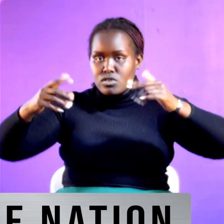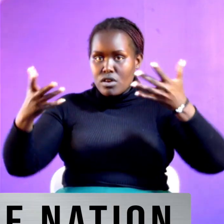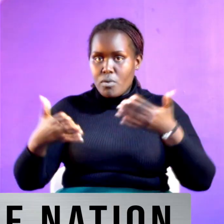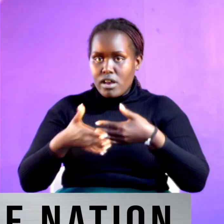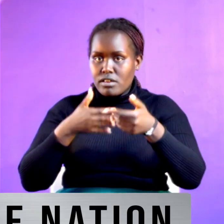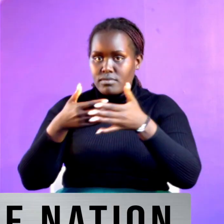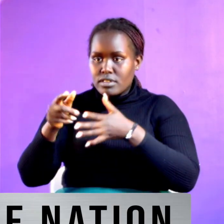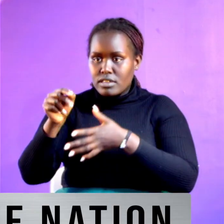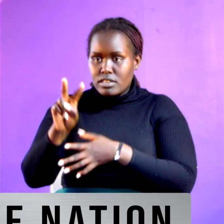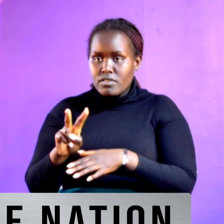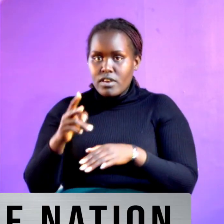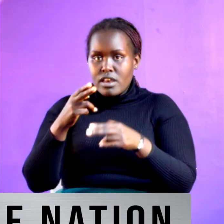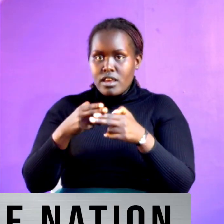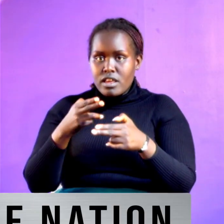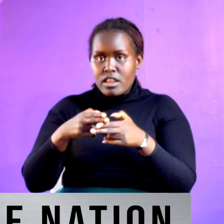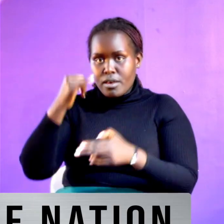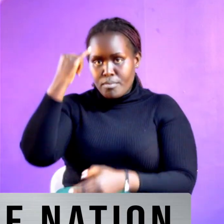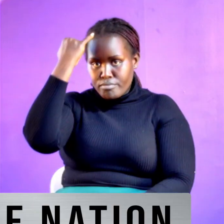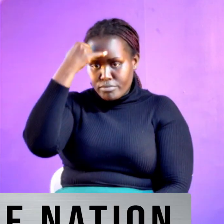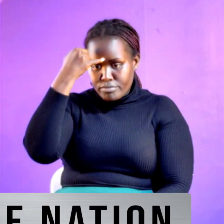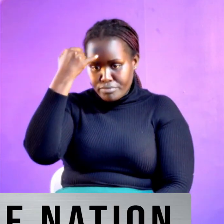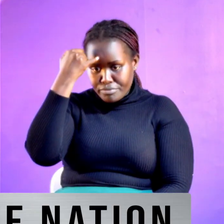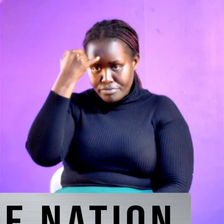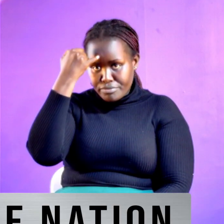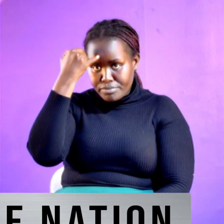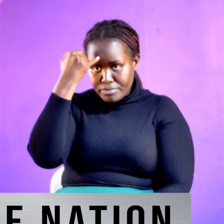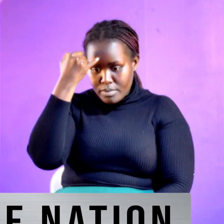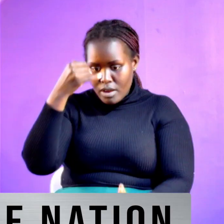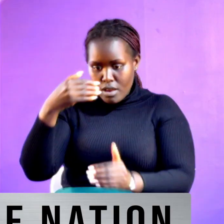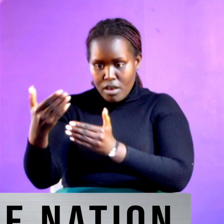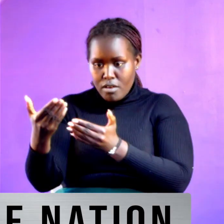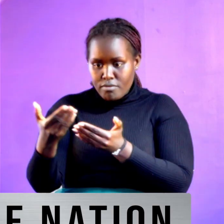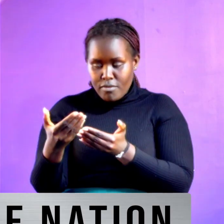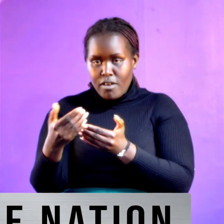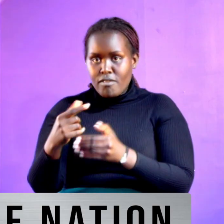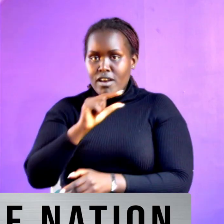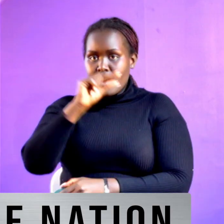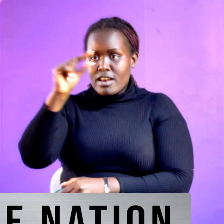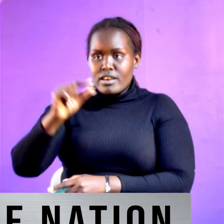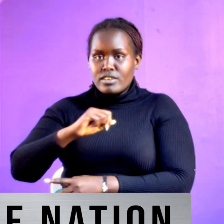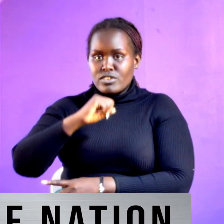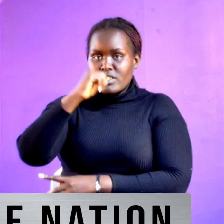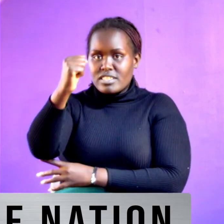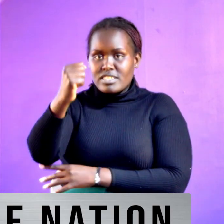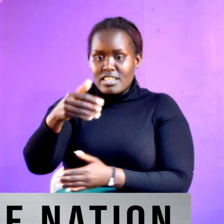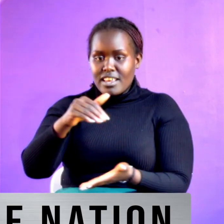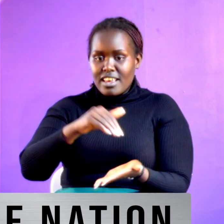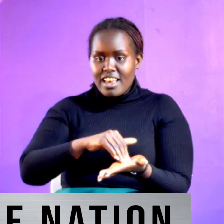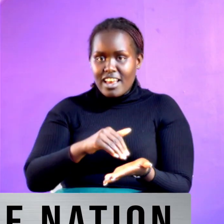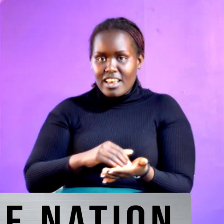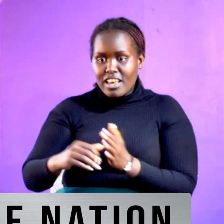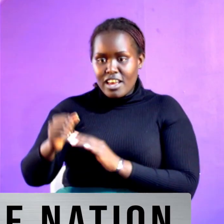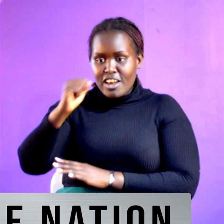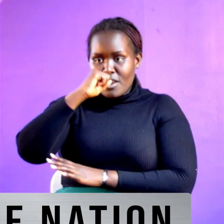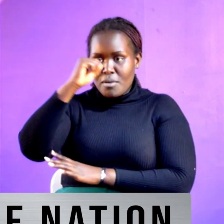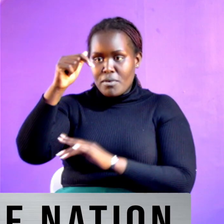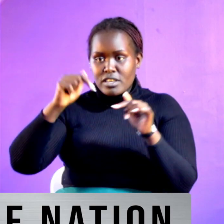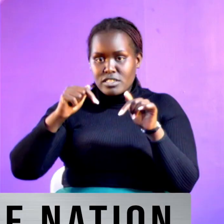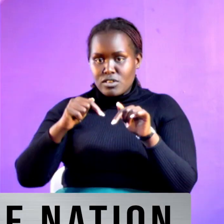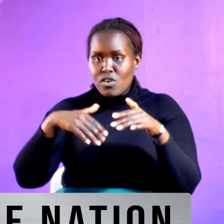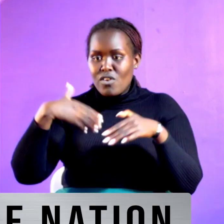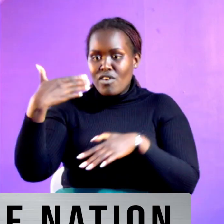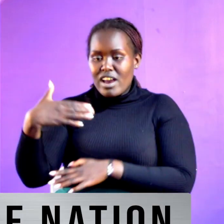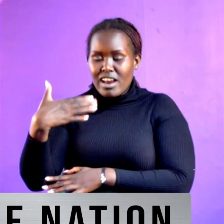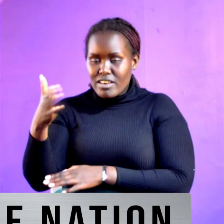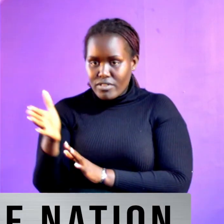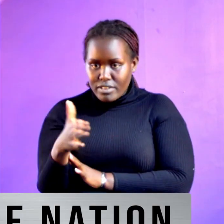Science TV. My name is Jonas Simba. I've brought a Gen Z in studio again. Politics Today comes to you